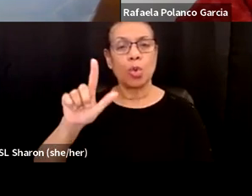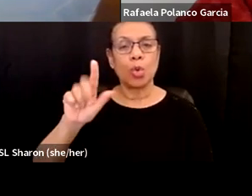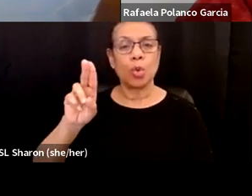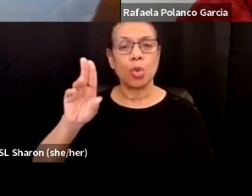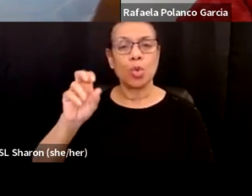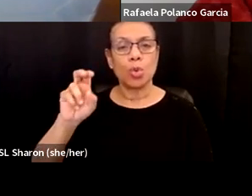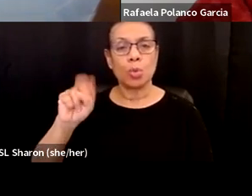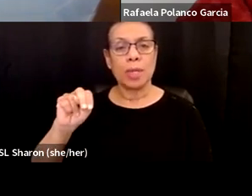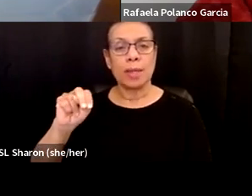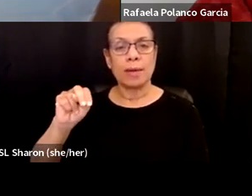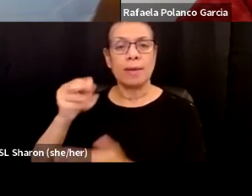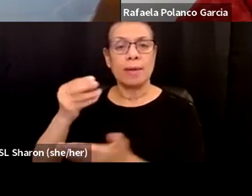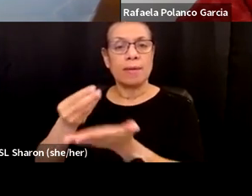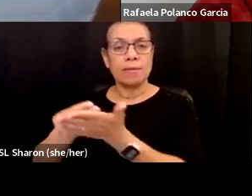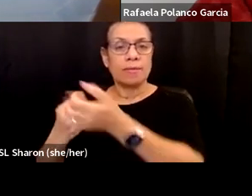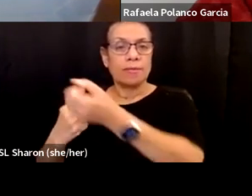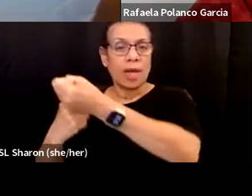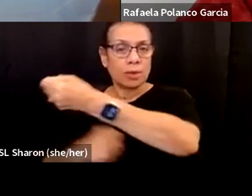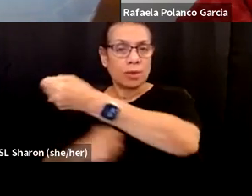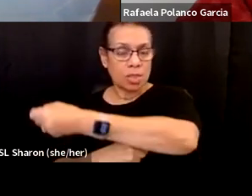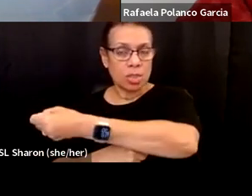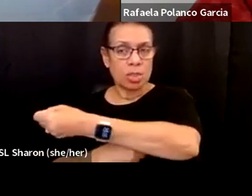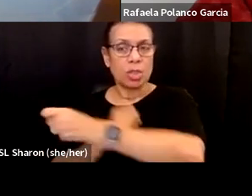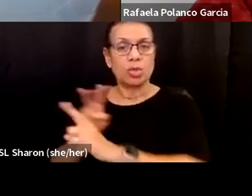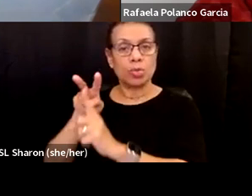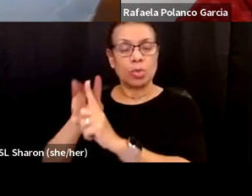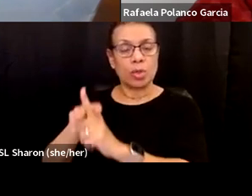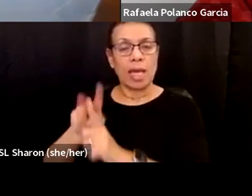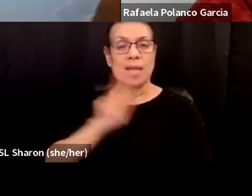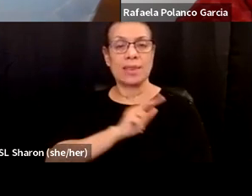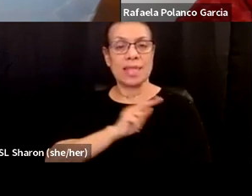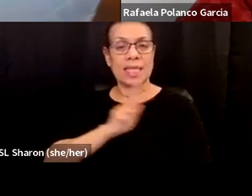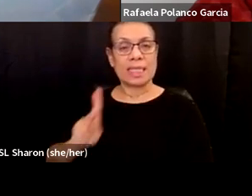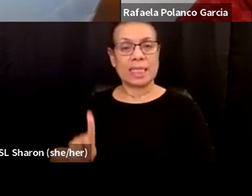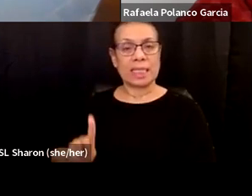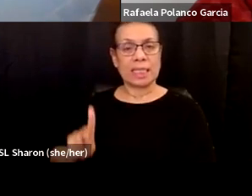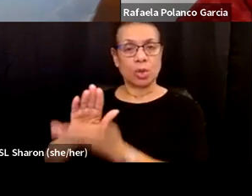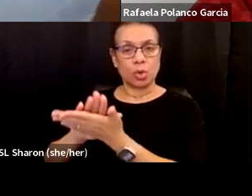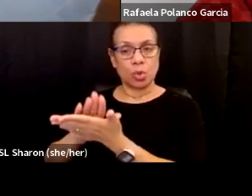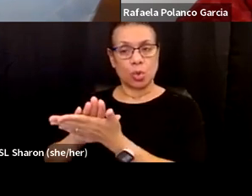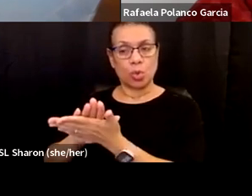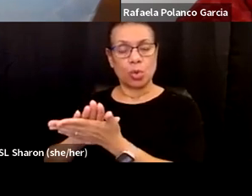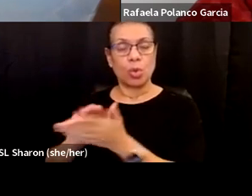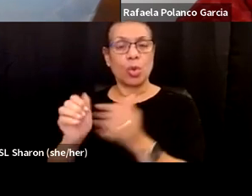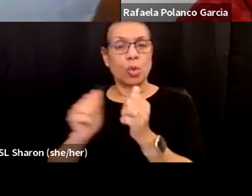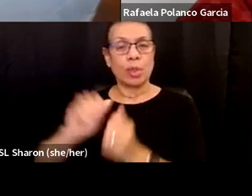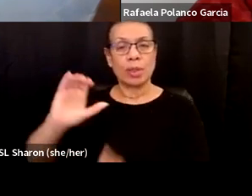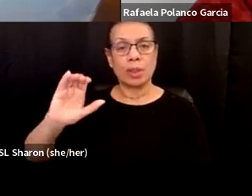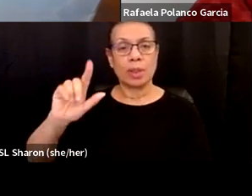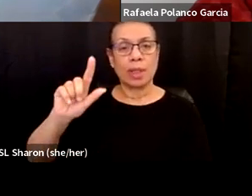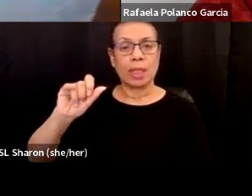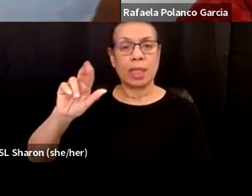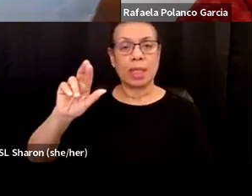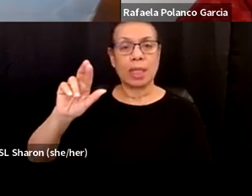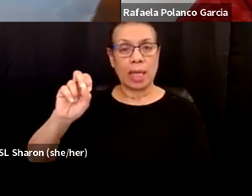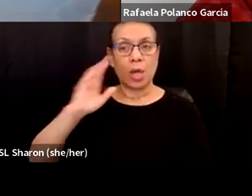to install the hub school model at the king's school in collaboration with claire who is now